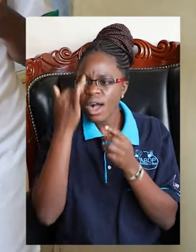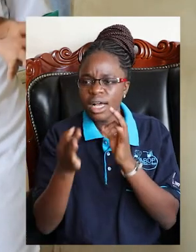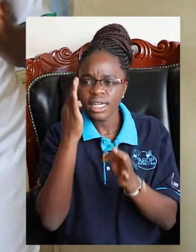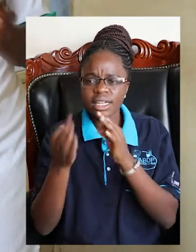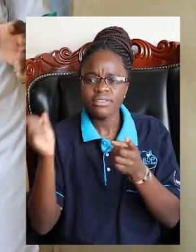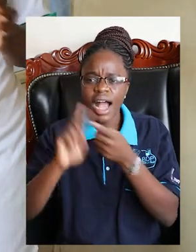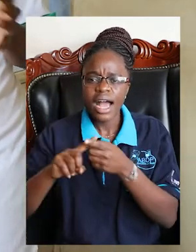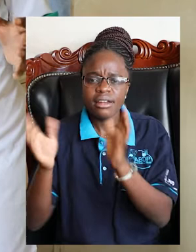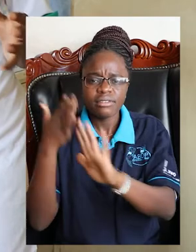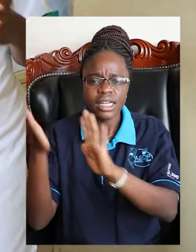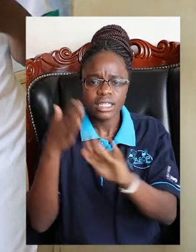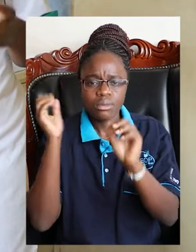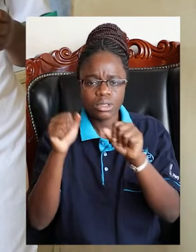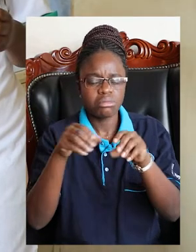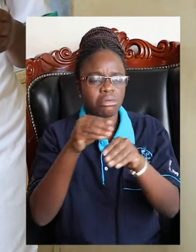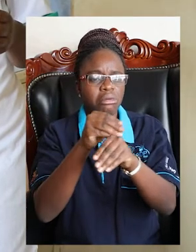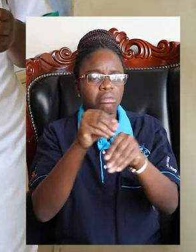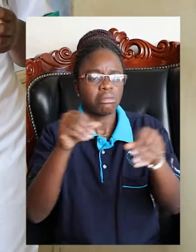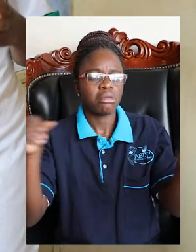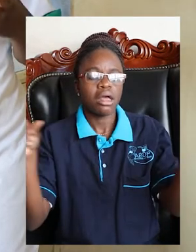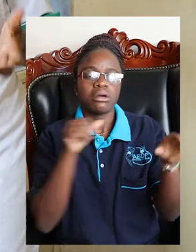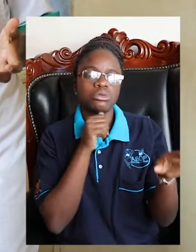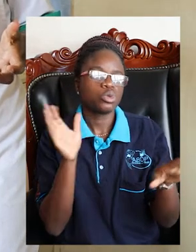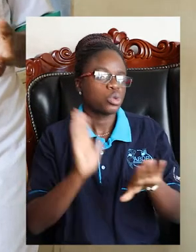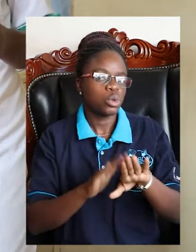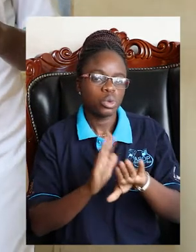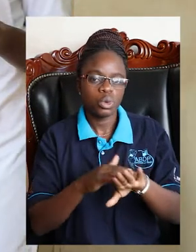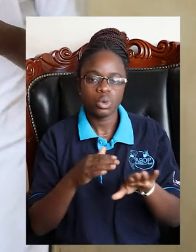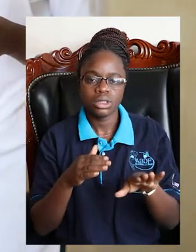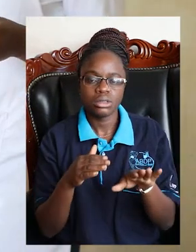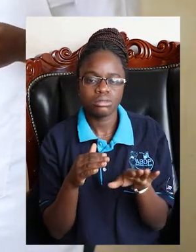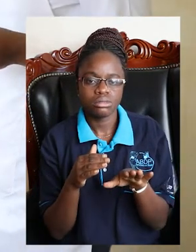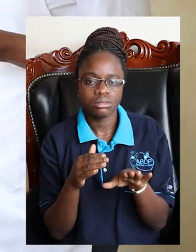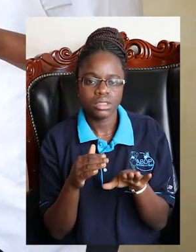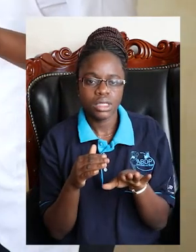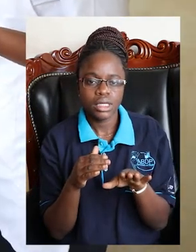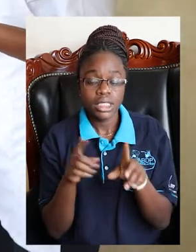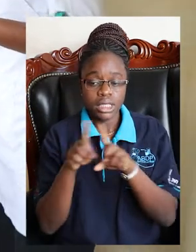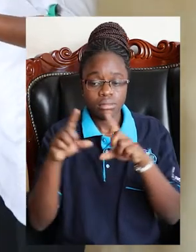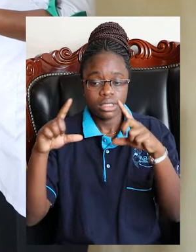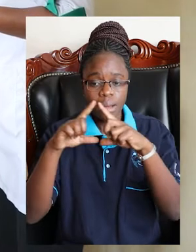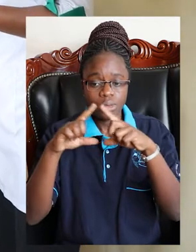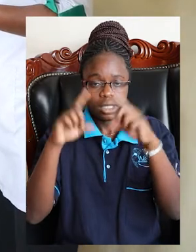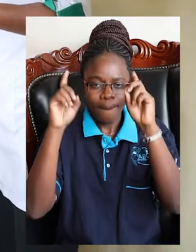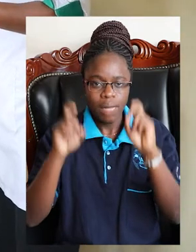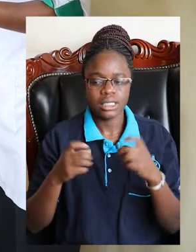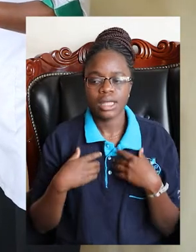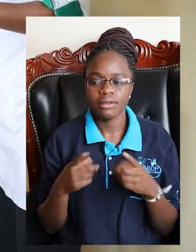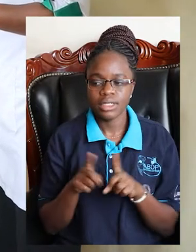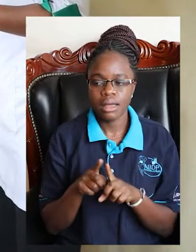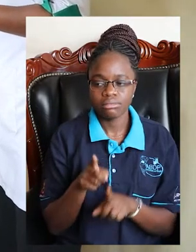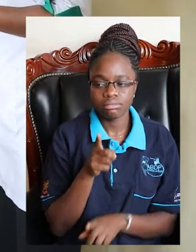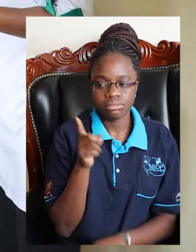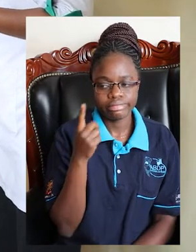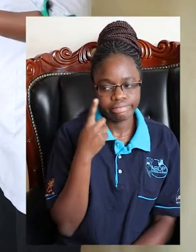it will crumble and then the fillings will be very mushy. And for the sambusas, you will need the pockets. And